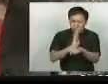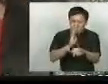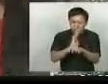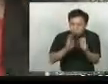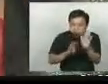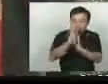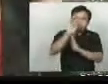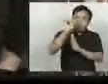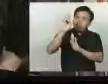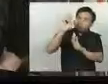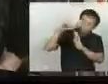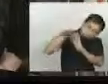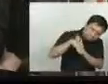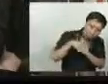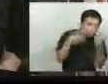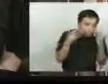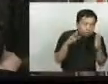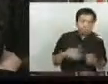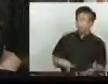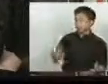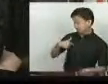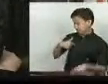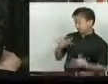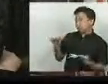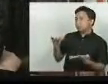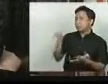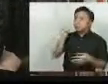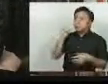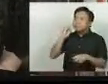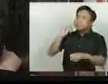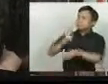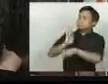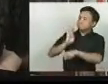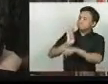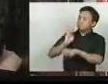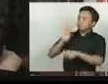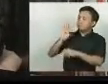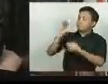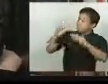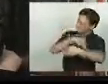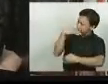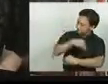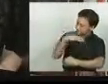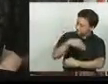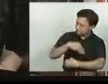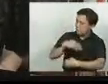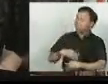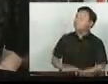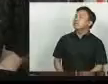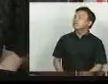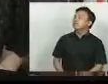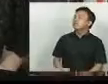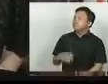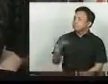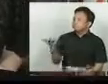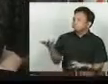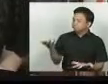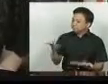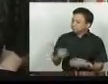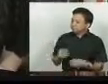actually, Jean, I came from banking, but on the people's side of banking, no? And not everyone is endowed